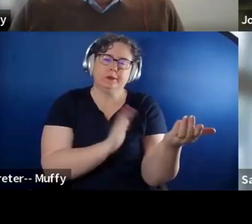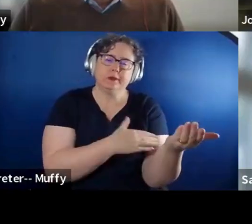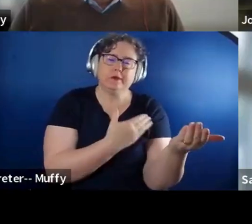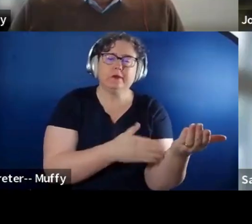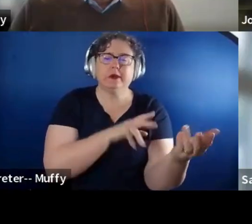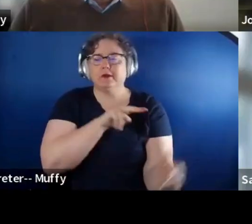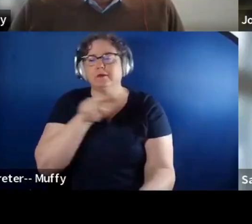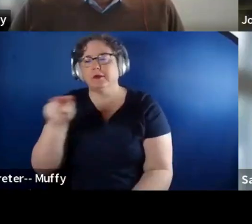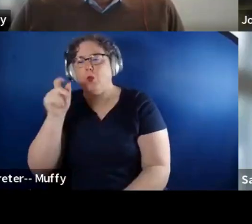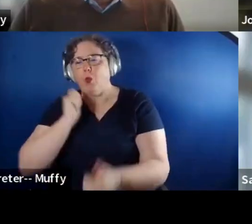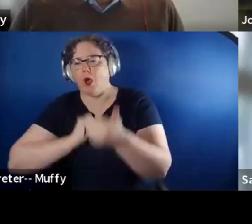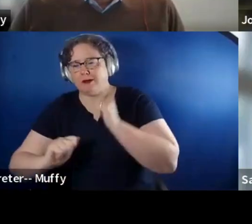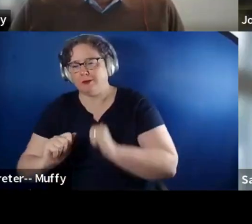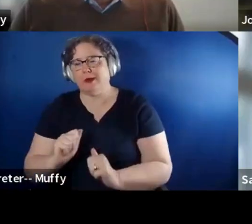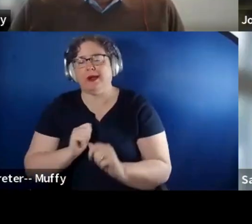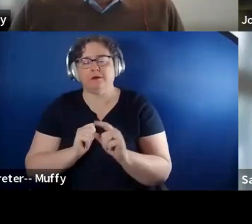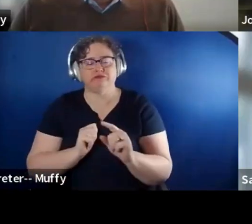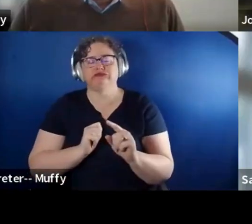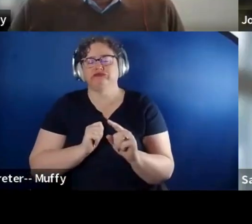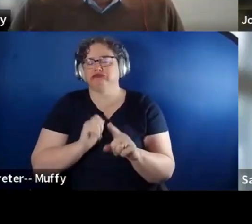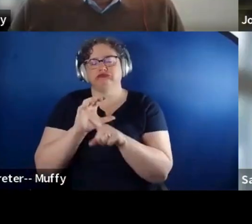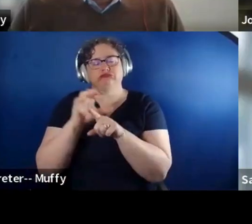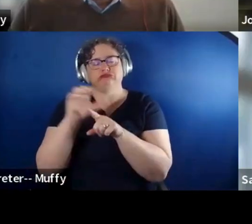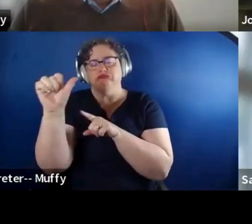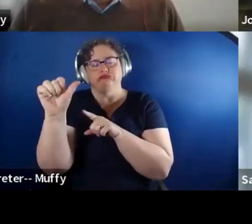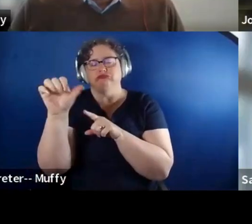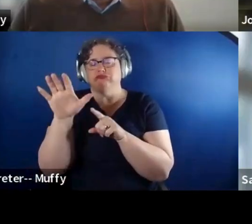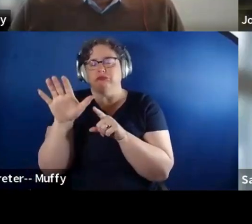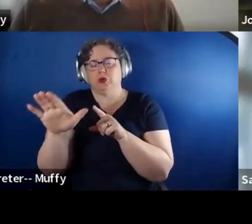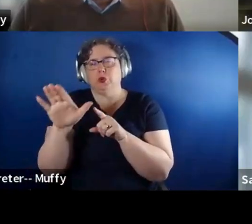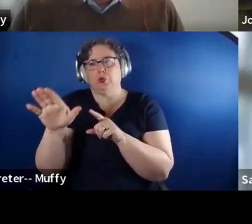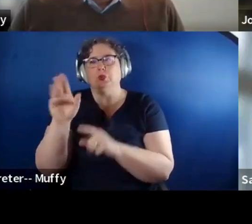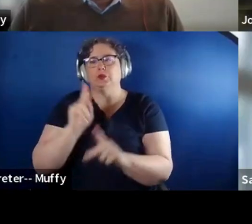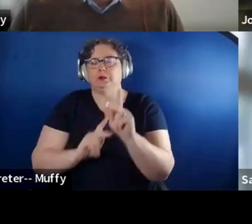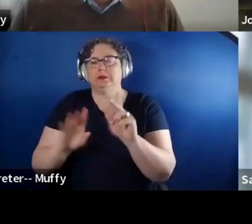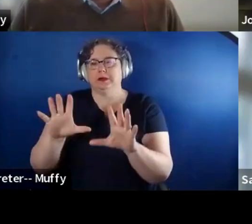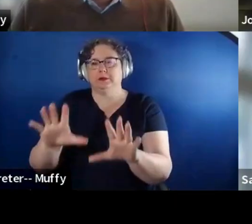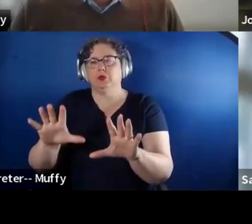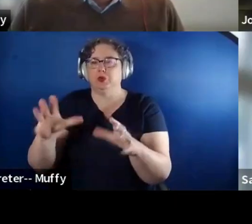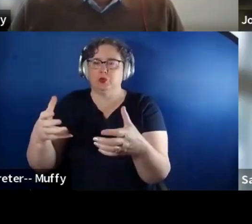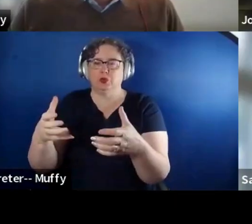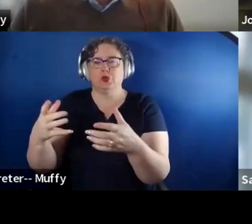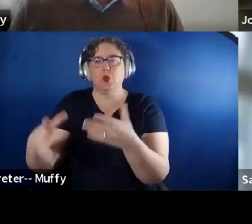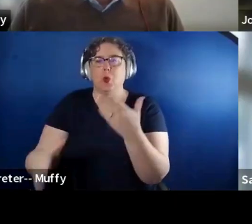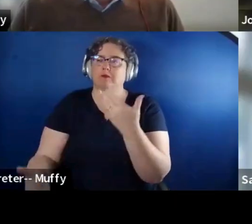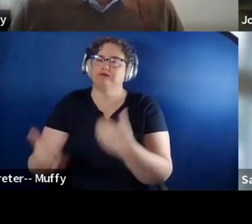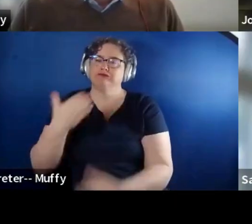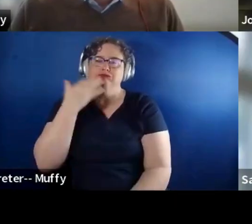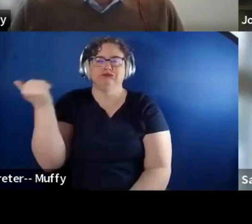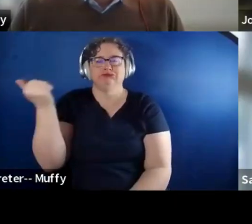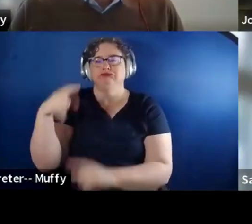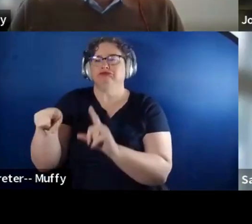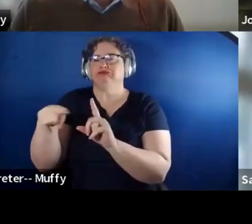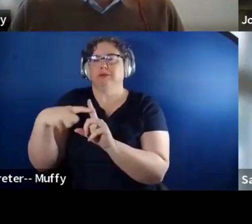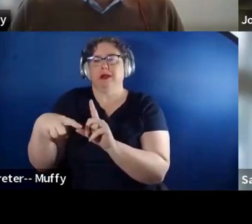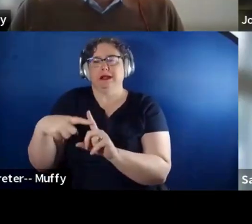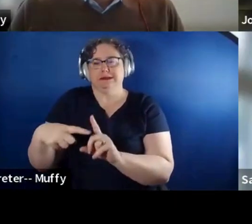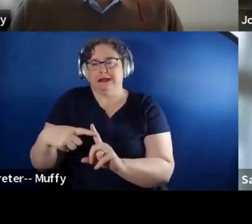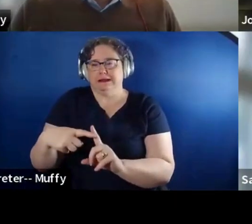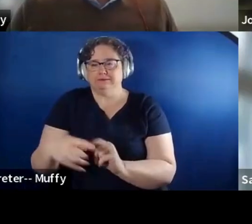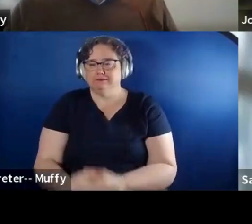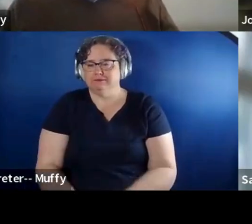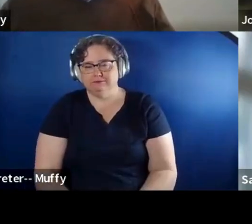play. That is by far the things that is your greatest asset. Because if you think about it,